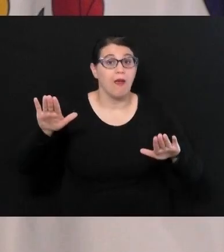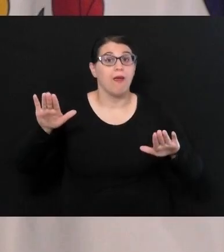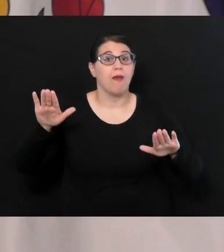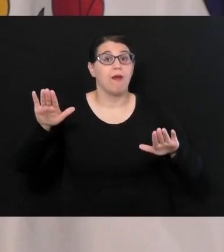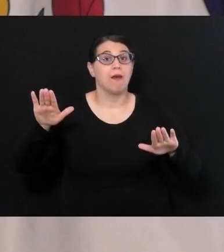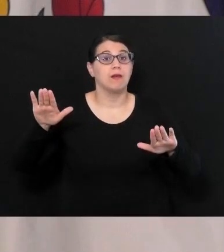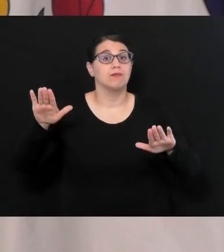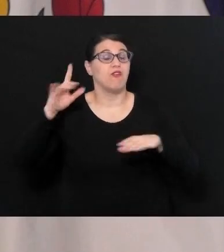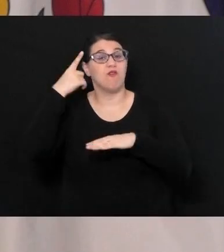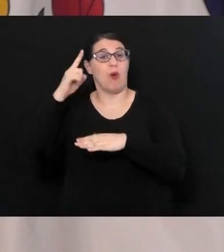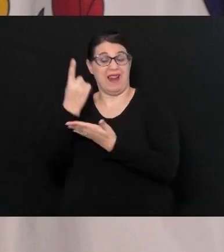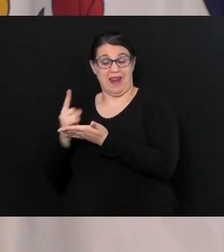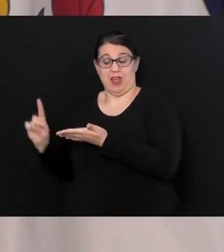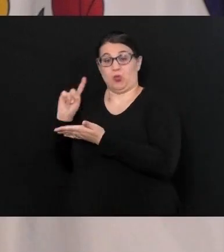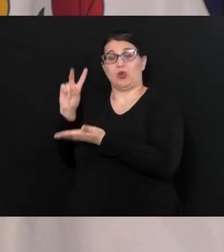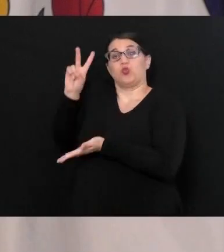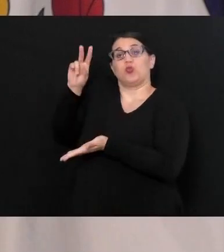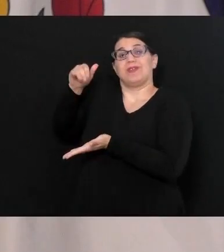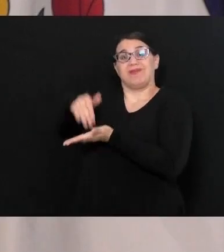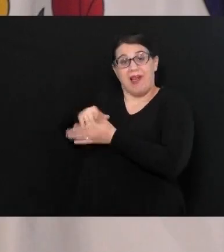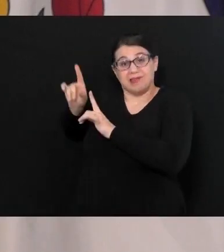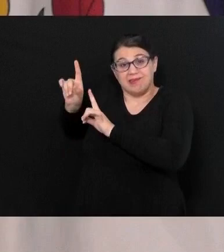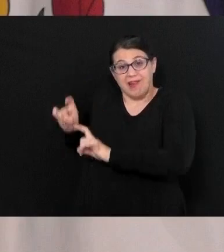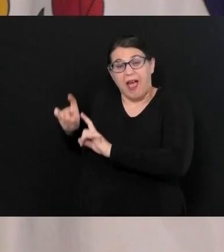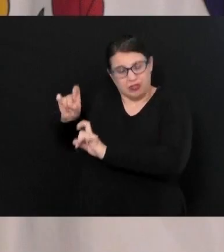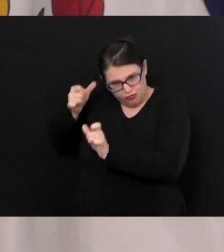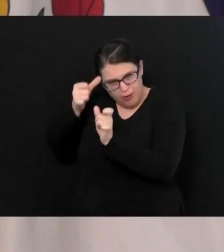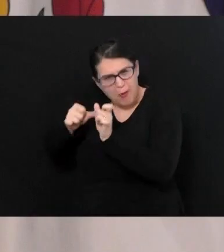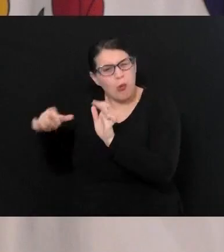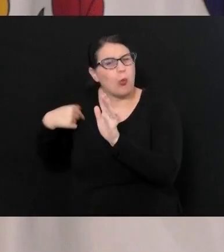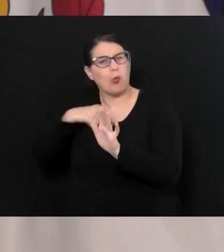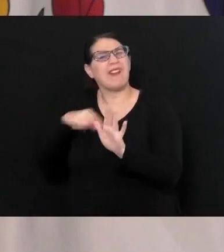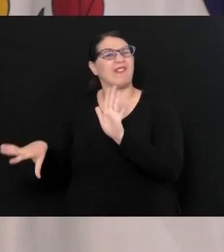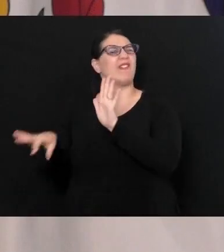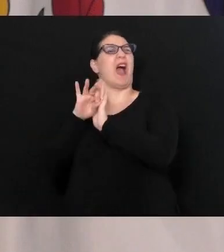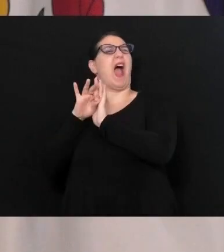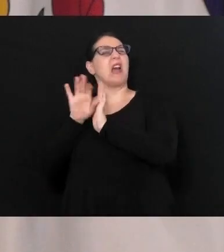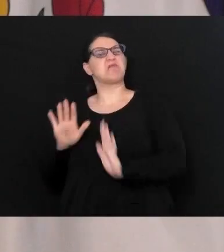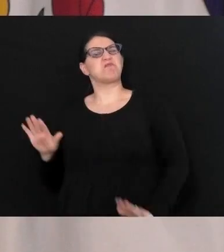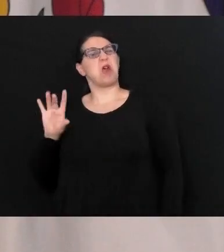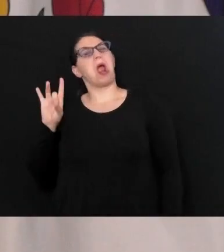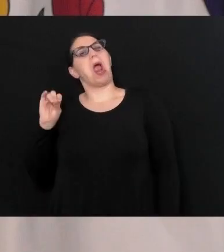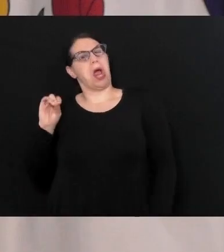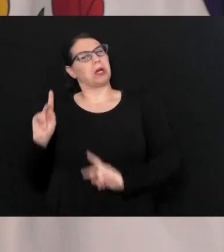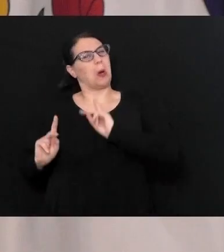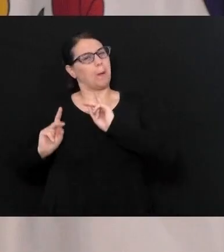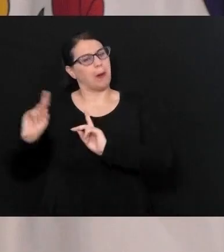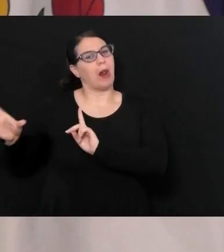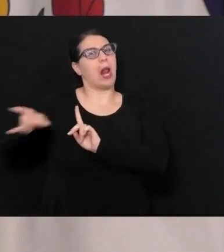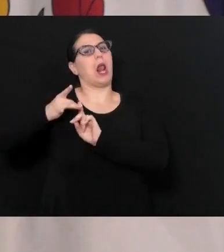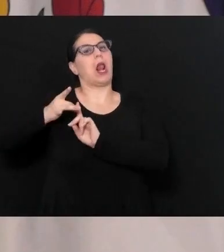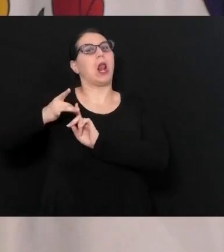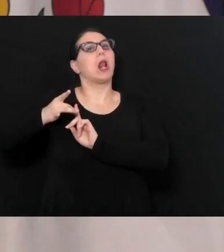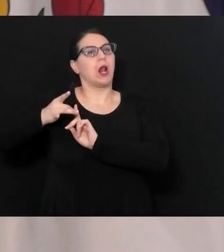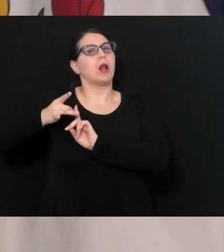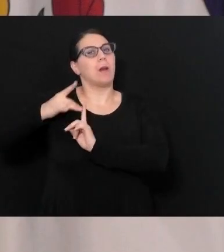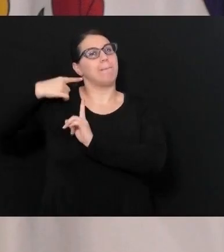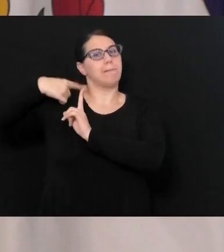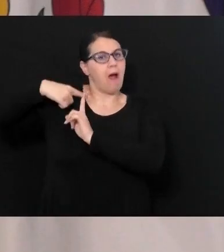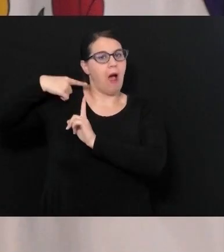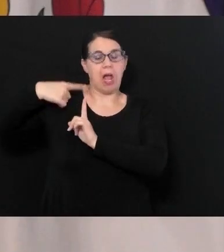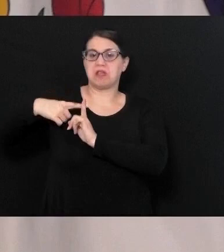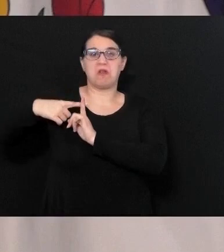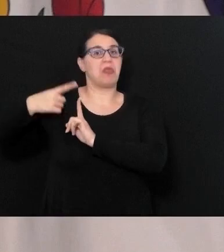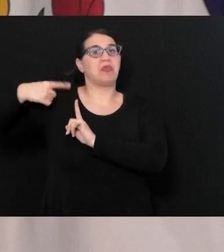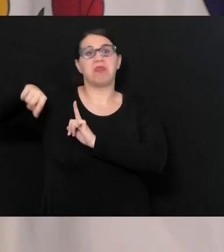week in Kanawha County is we found 80 some odd people that were walking the streets that didn't know